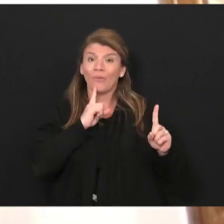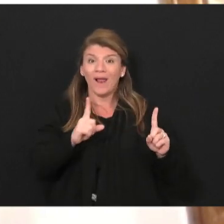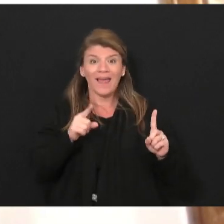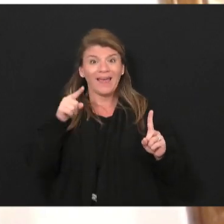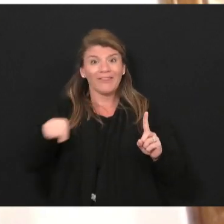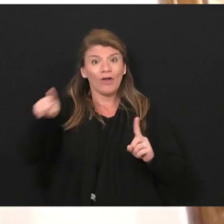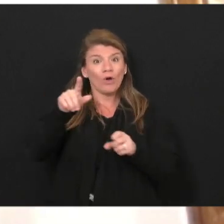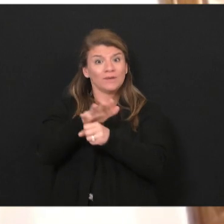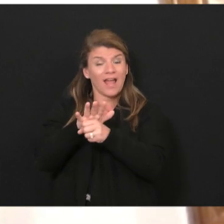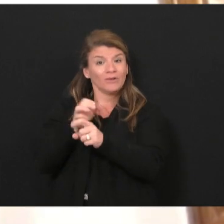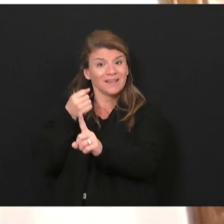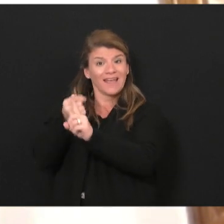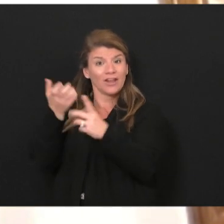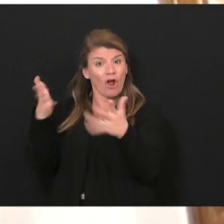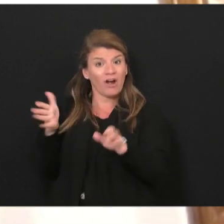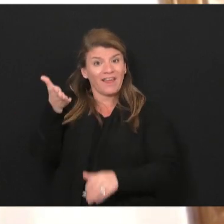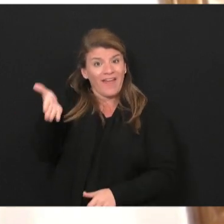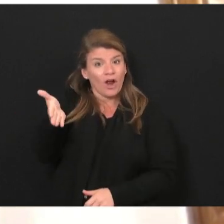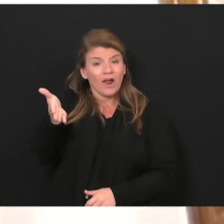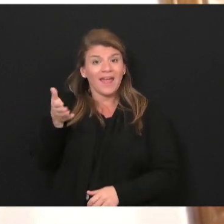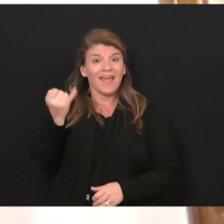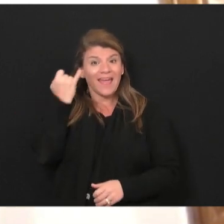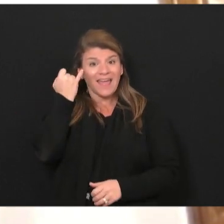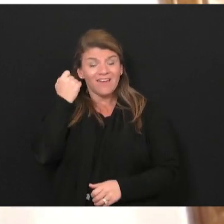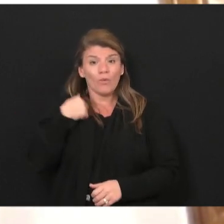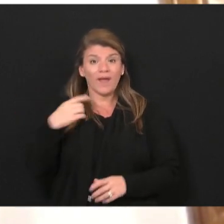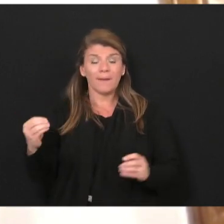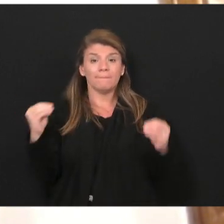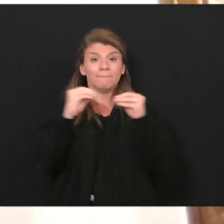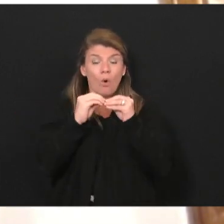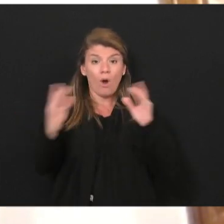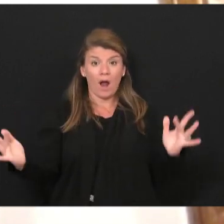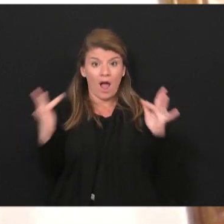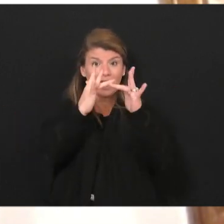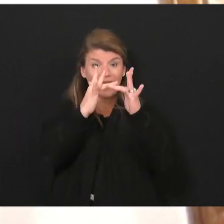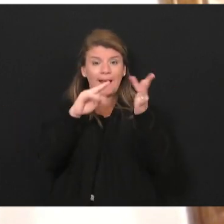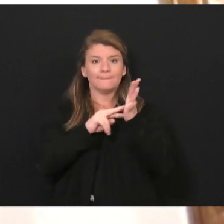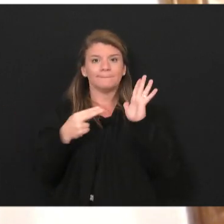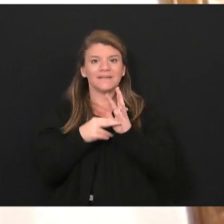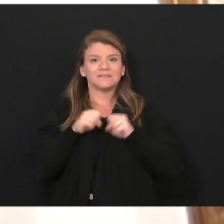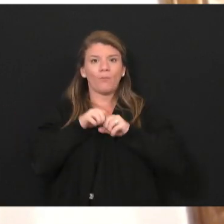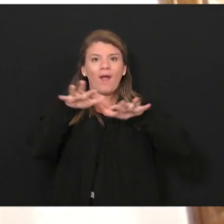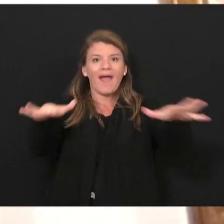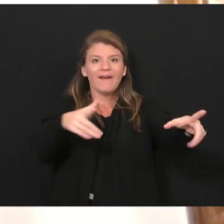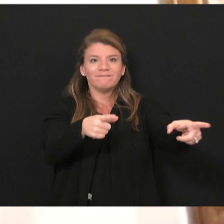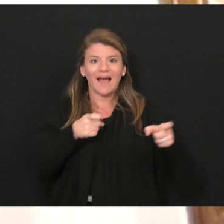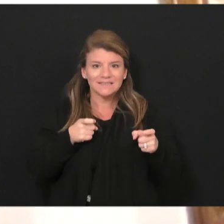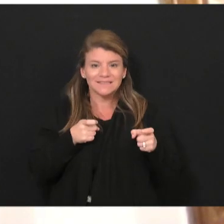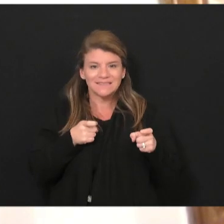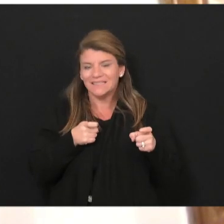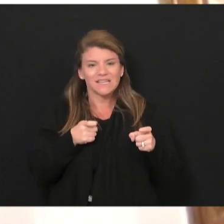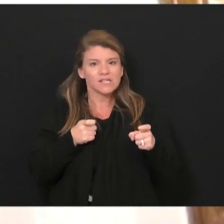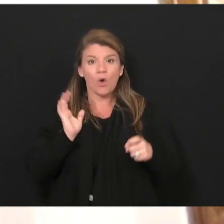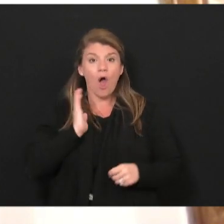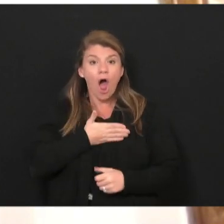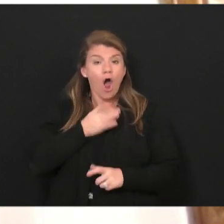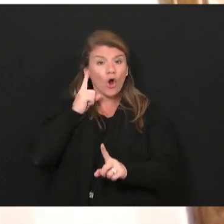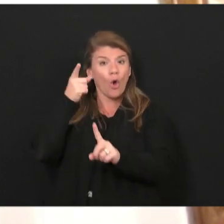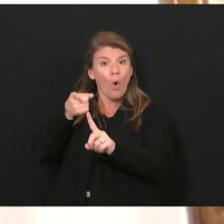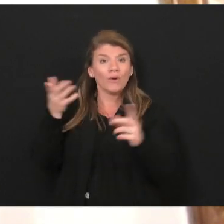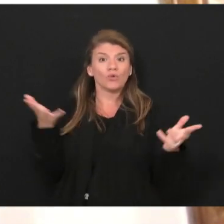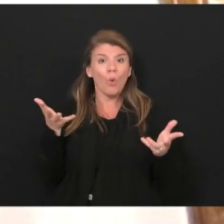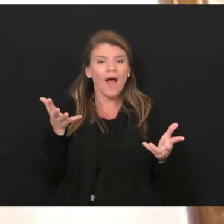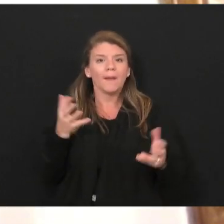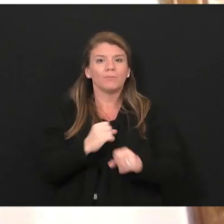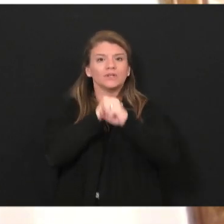likely this virus spreads more quickly. And remember, really what we're trying to do here is we're trying to protect each citizen